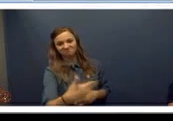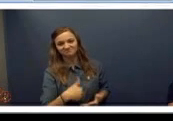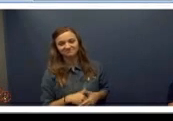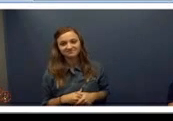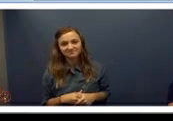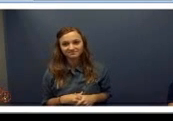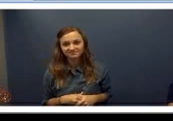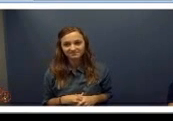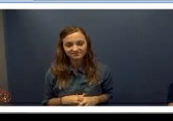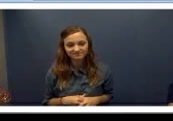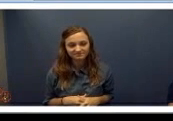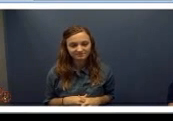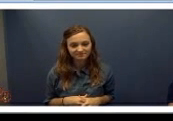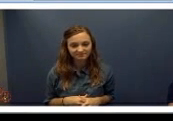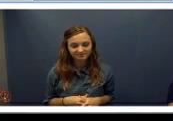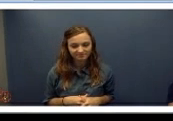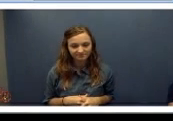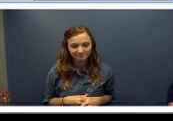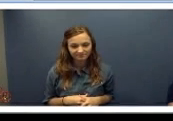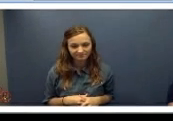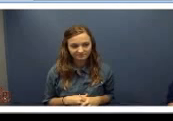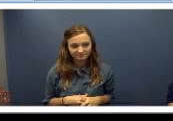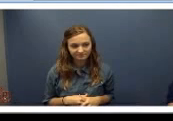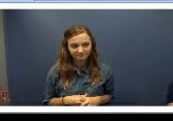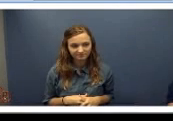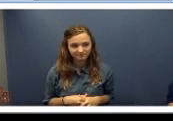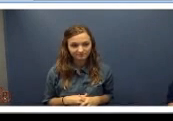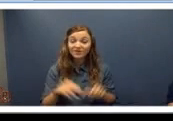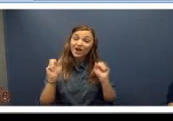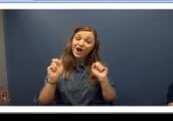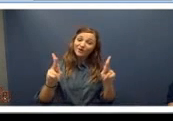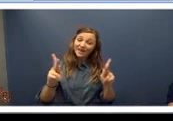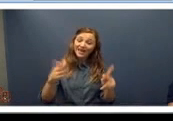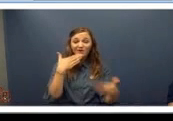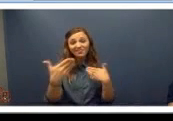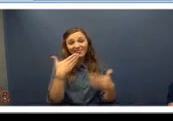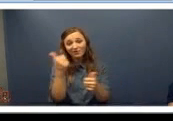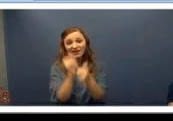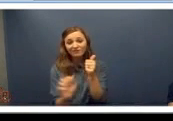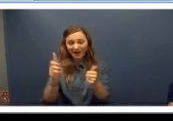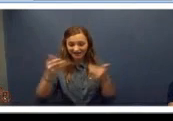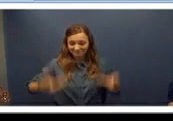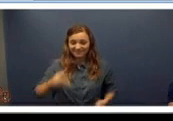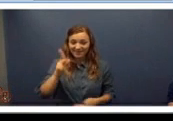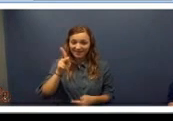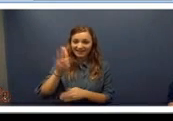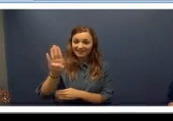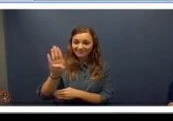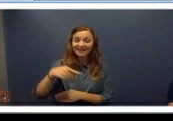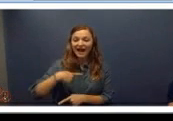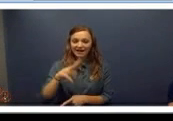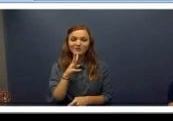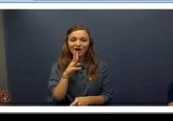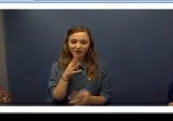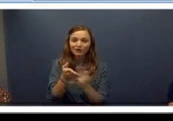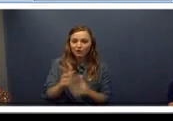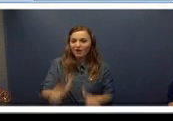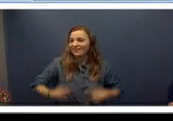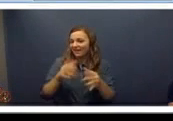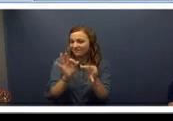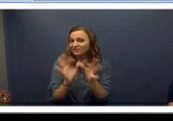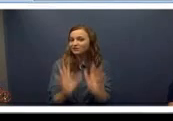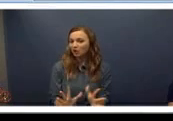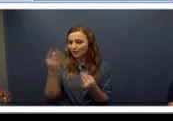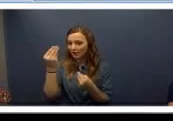please. Okay, well, thank you, everyone. This is Kevin, and I